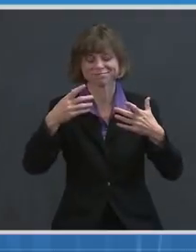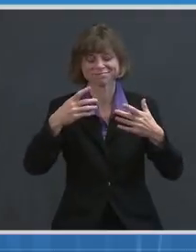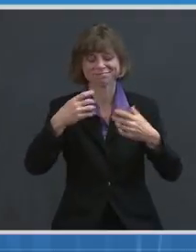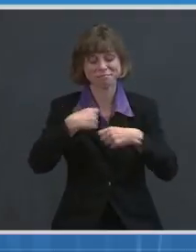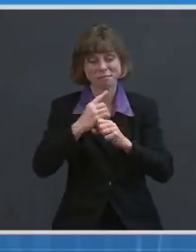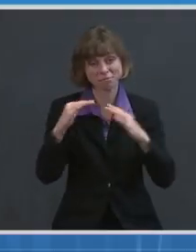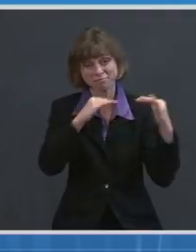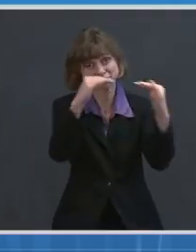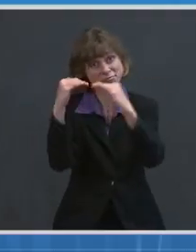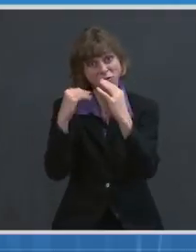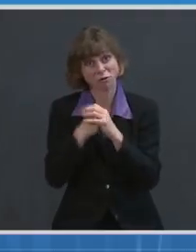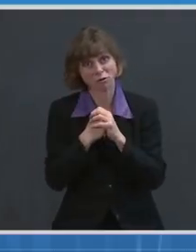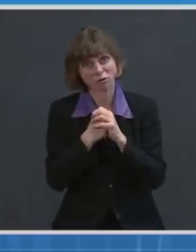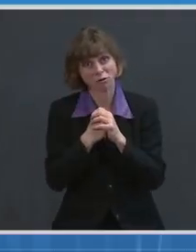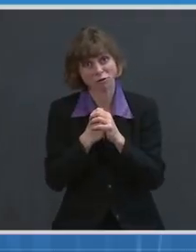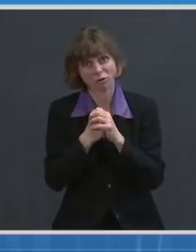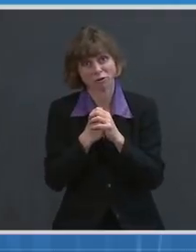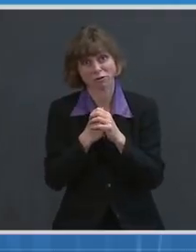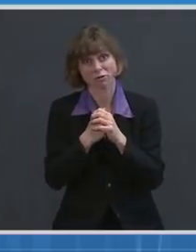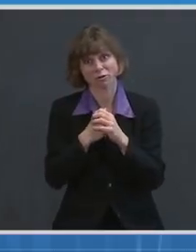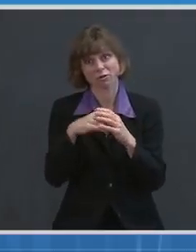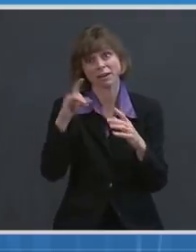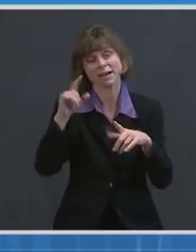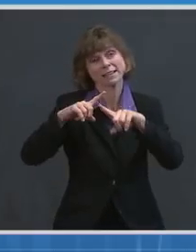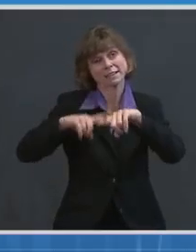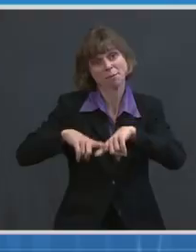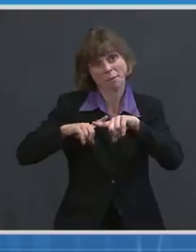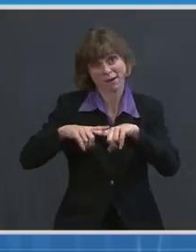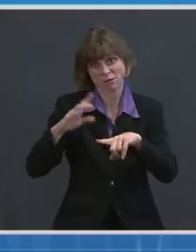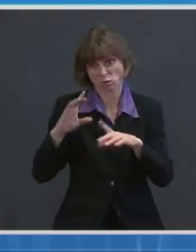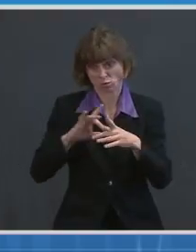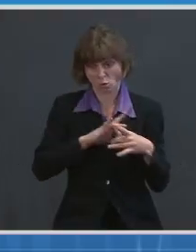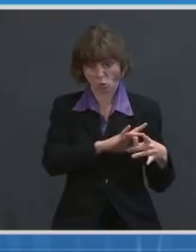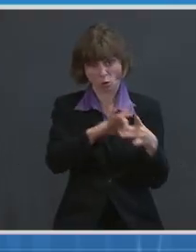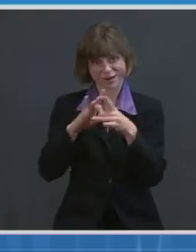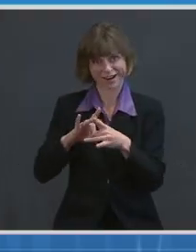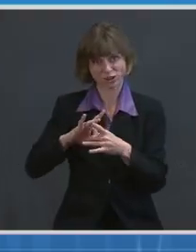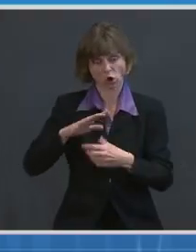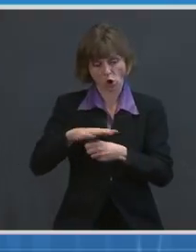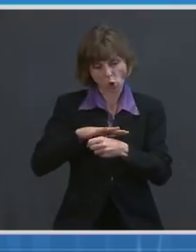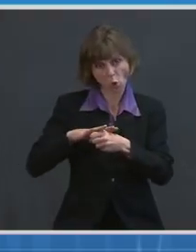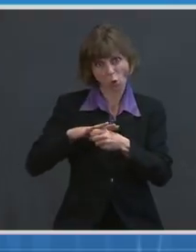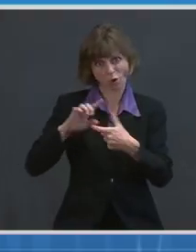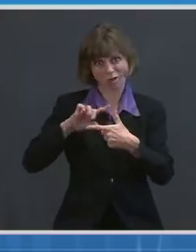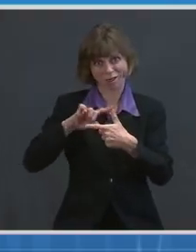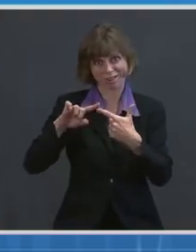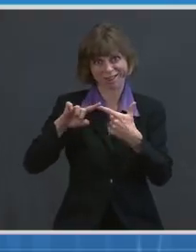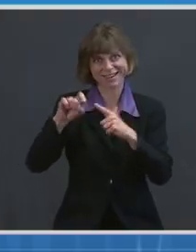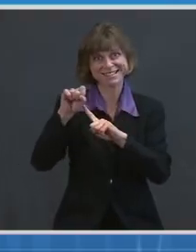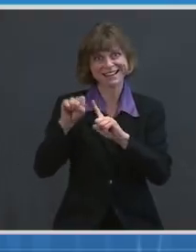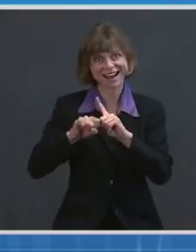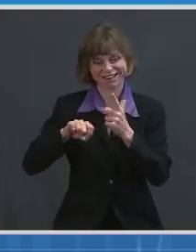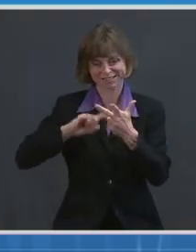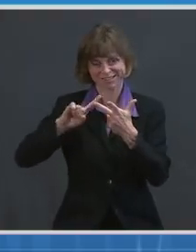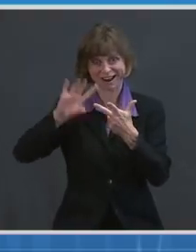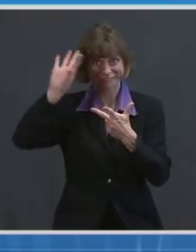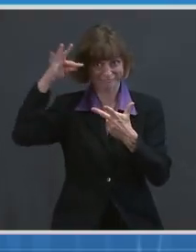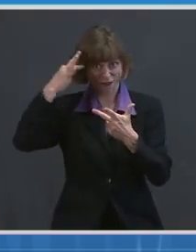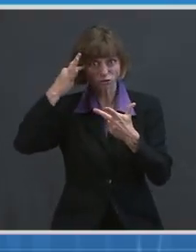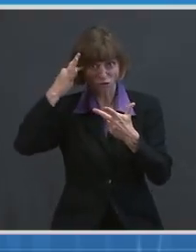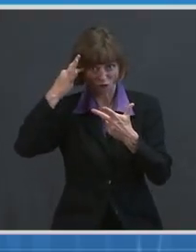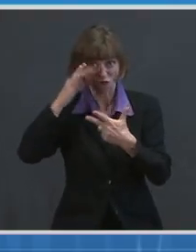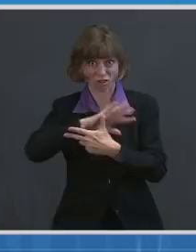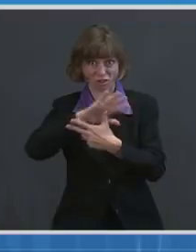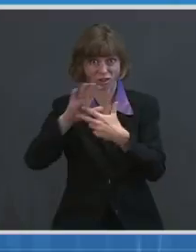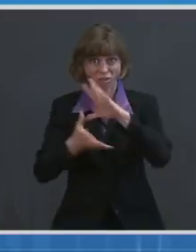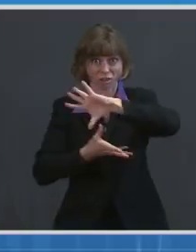robust and coordinated effort at the local, state, and federal level to overcome all of the dynamics that are in place. And this moment absolutely